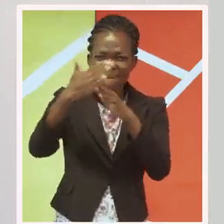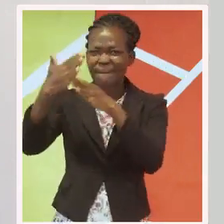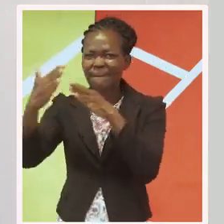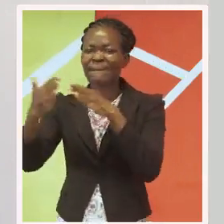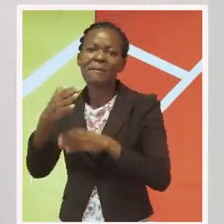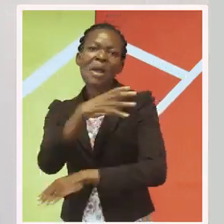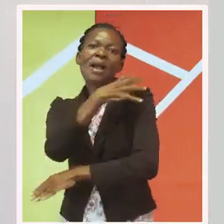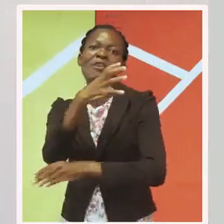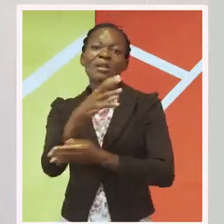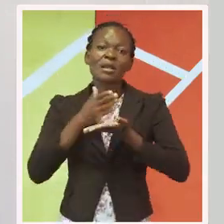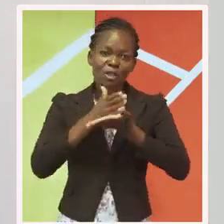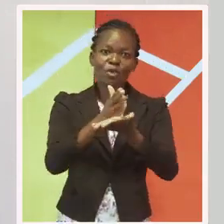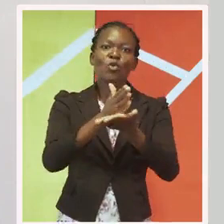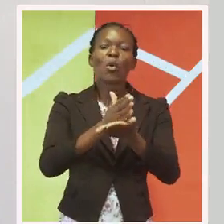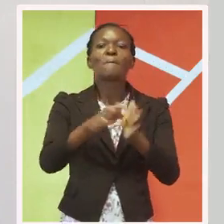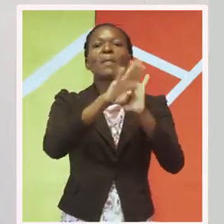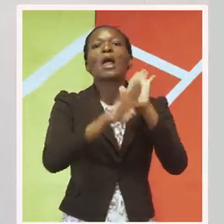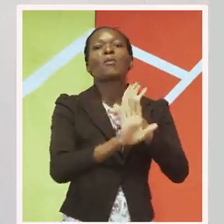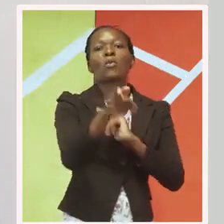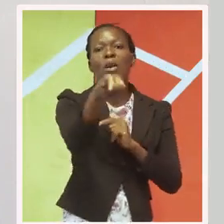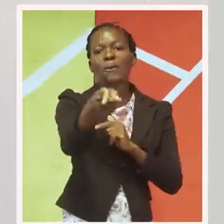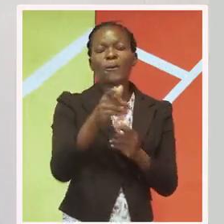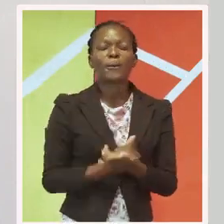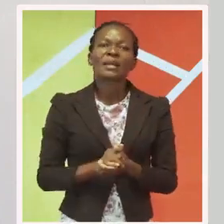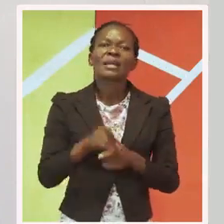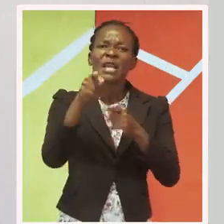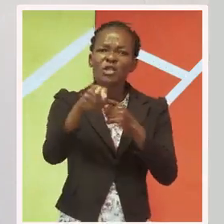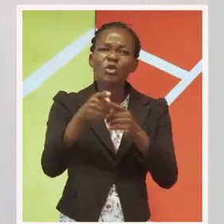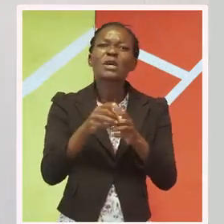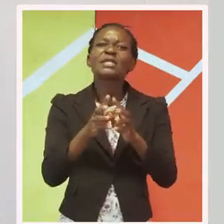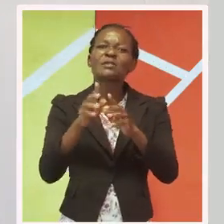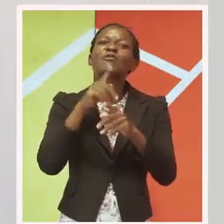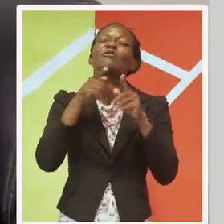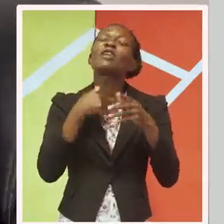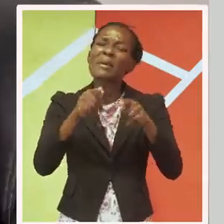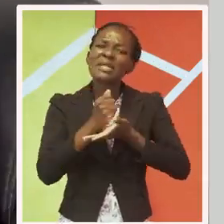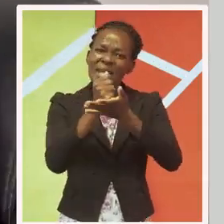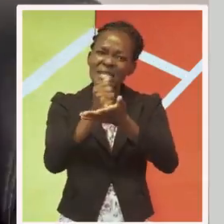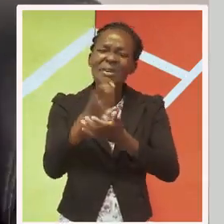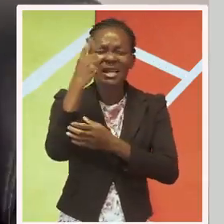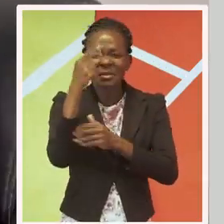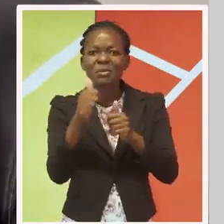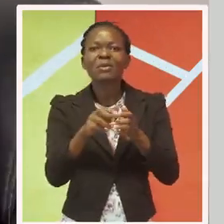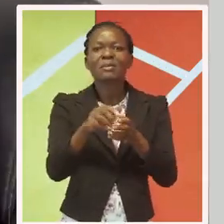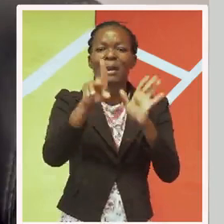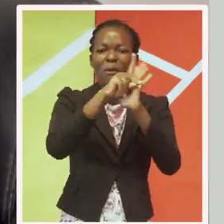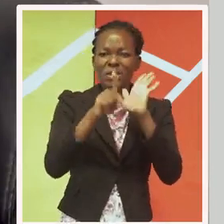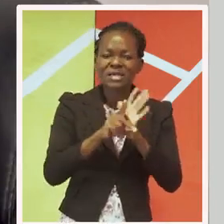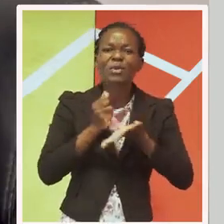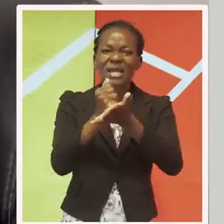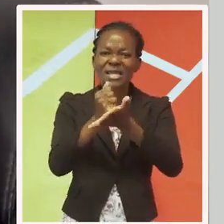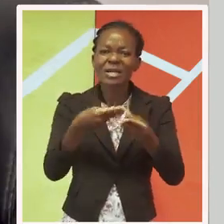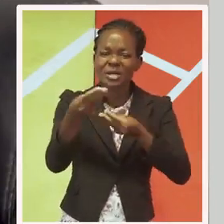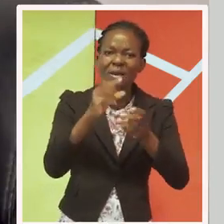IMF, restrict their use through the conditions they impose on their lending. This goes back to the